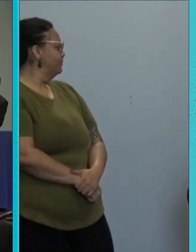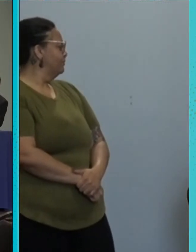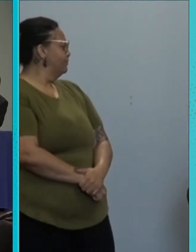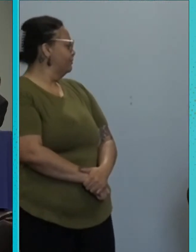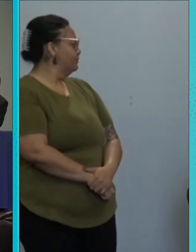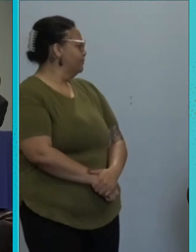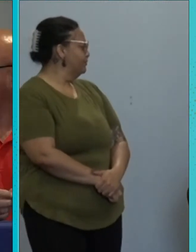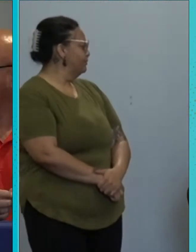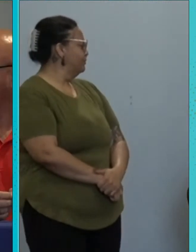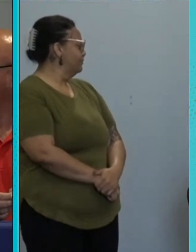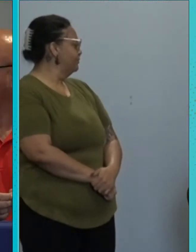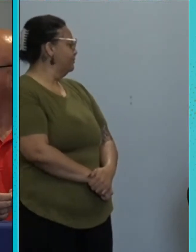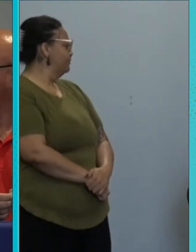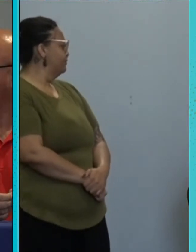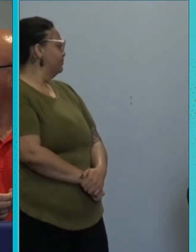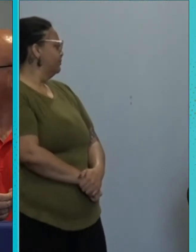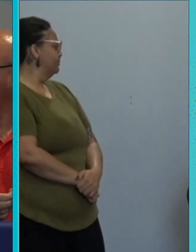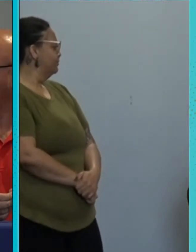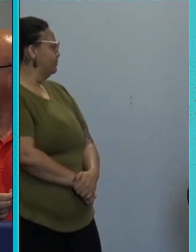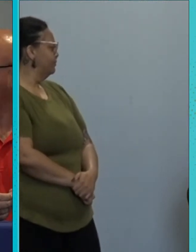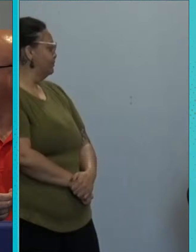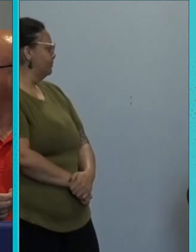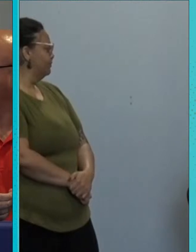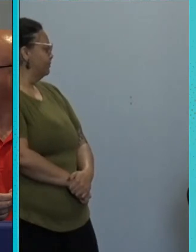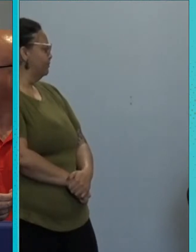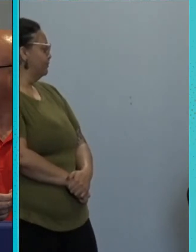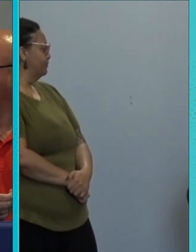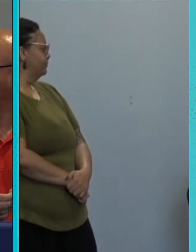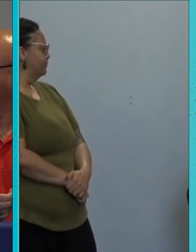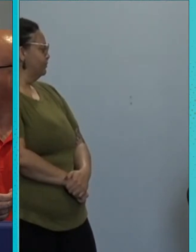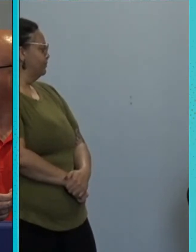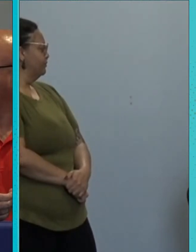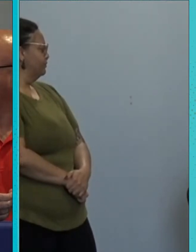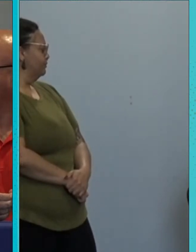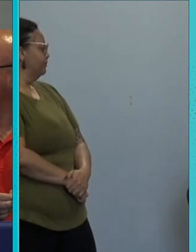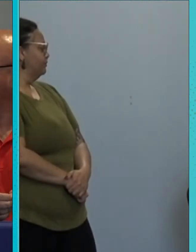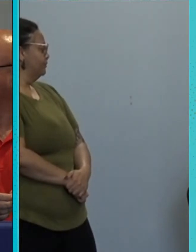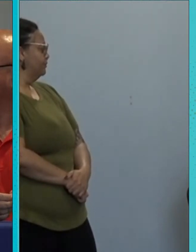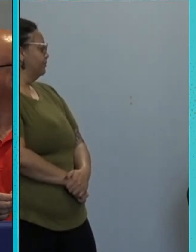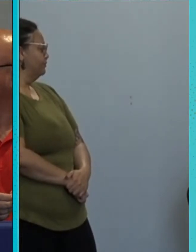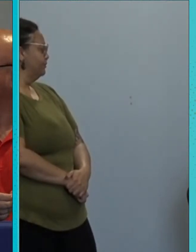That was my first time playing football in the 7th grade.